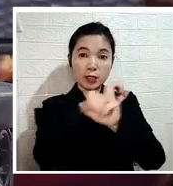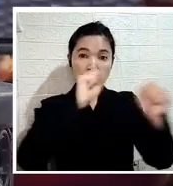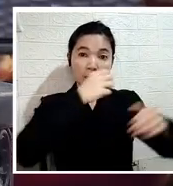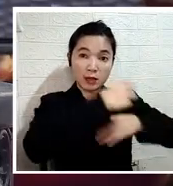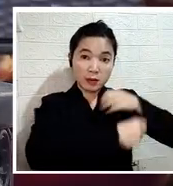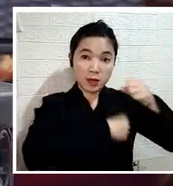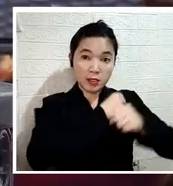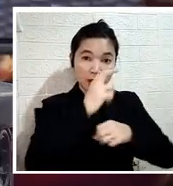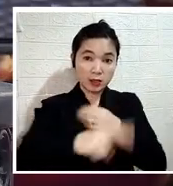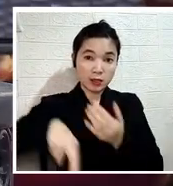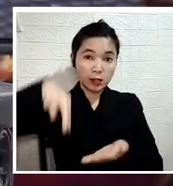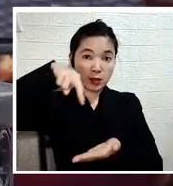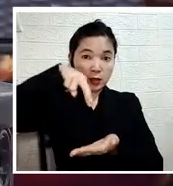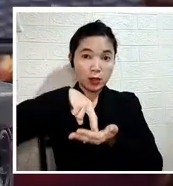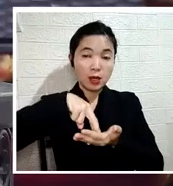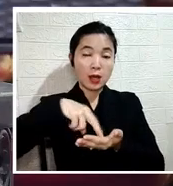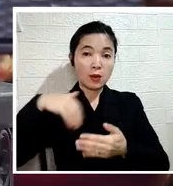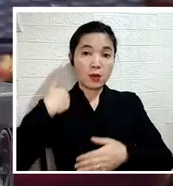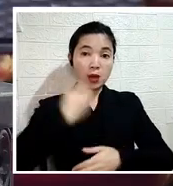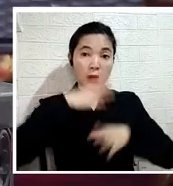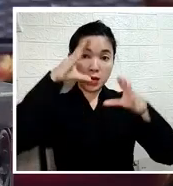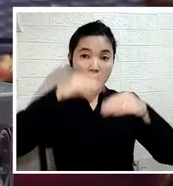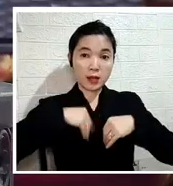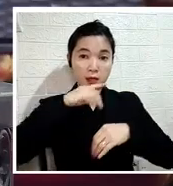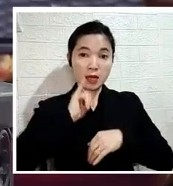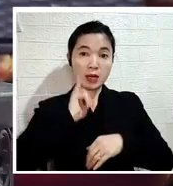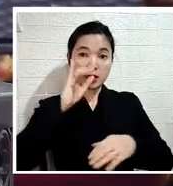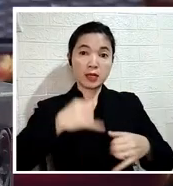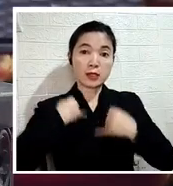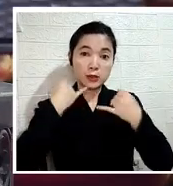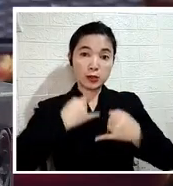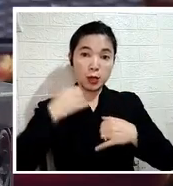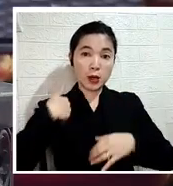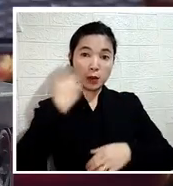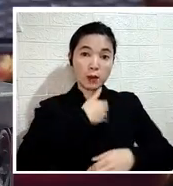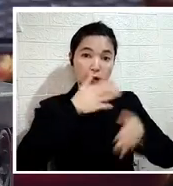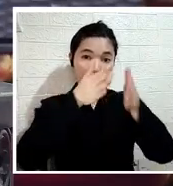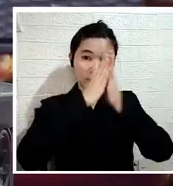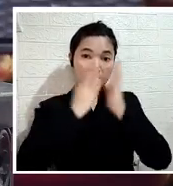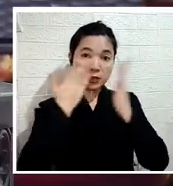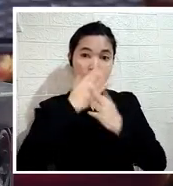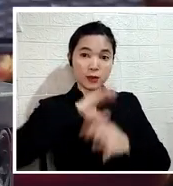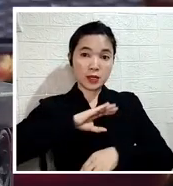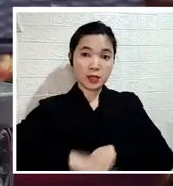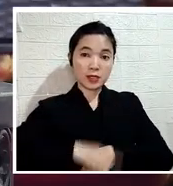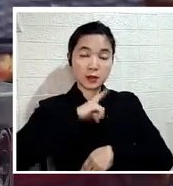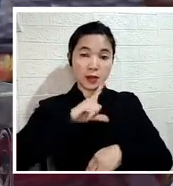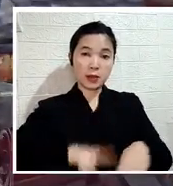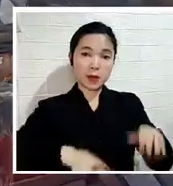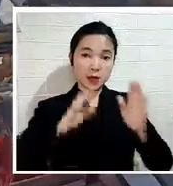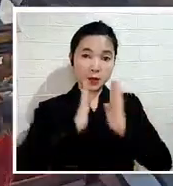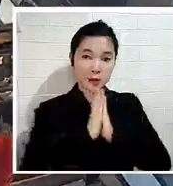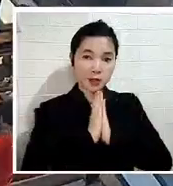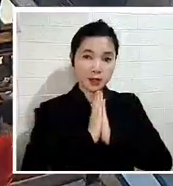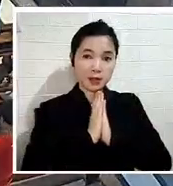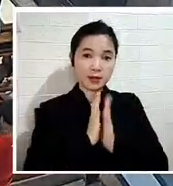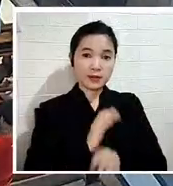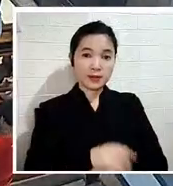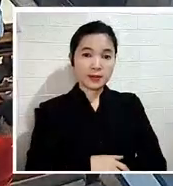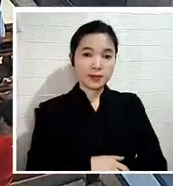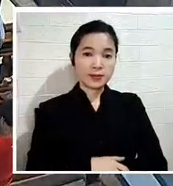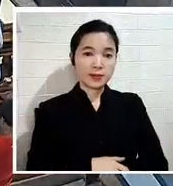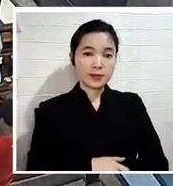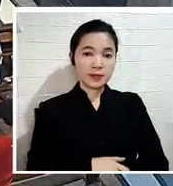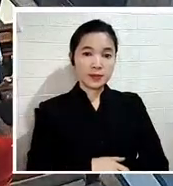resurrection, we may attain eternal joy. We ask this through Christ our Lord. Amen.